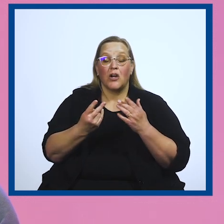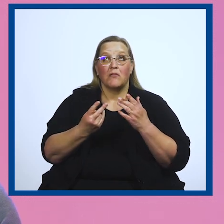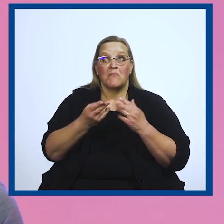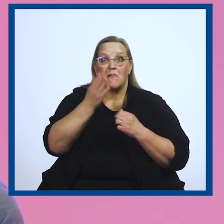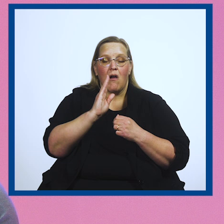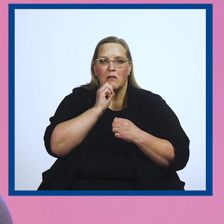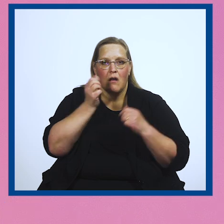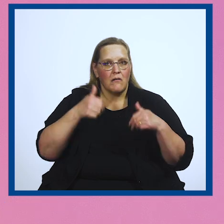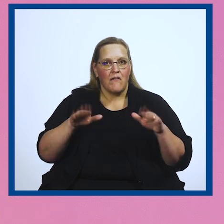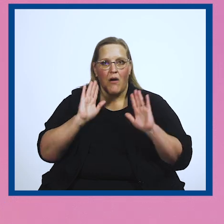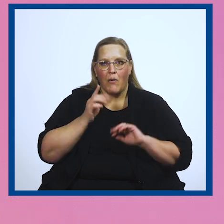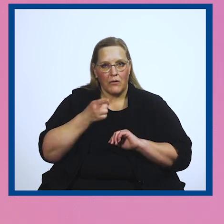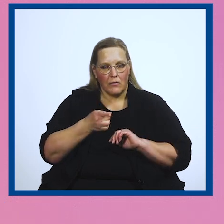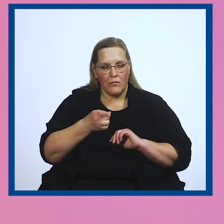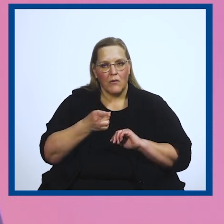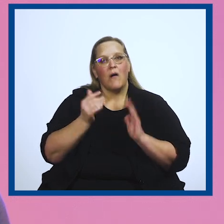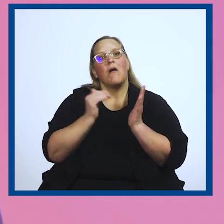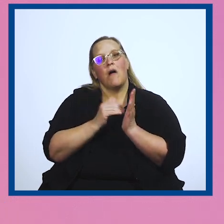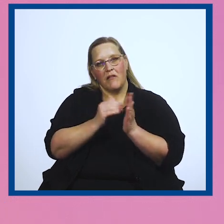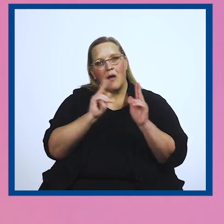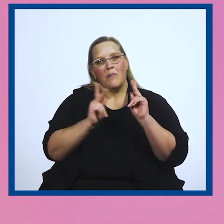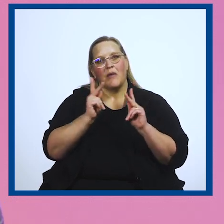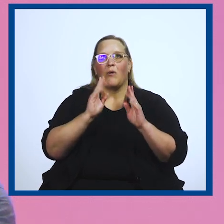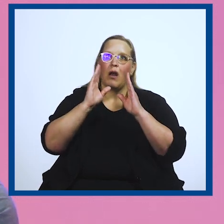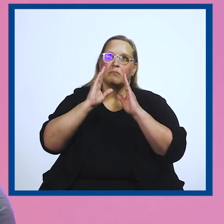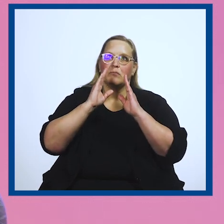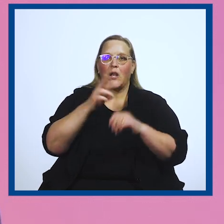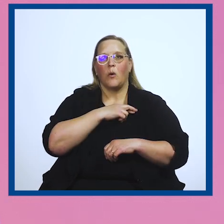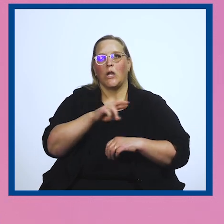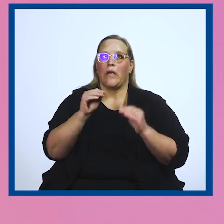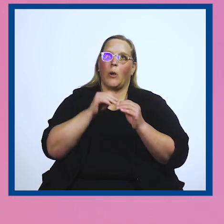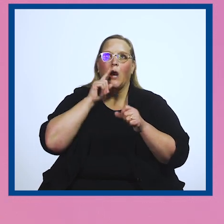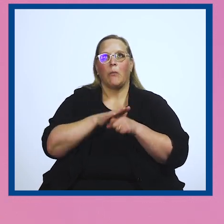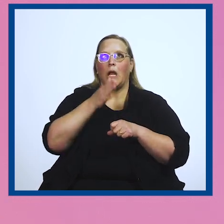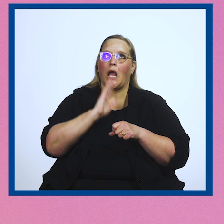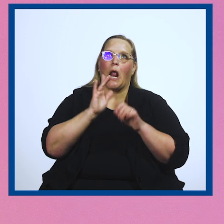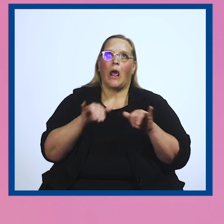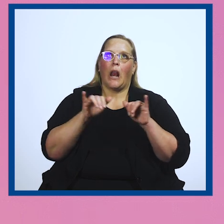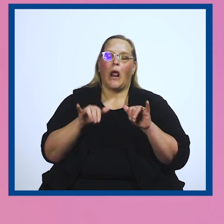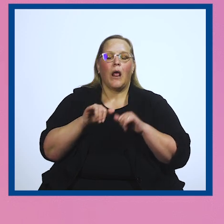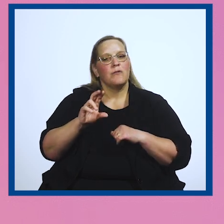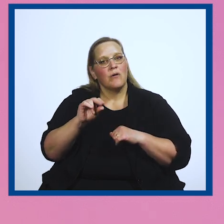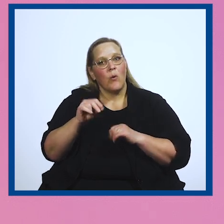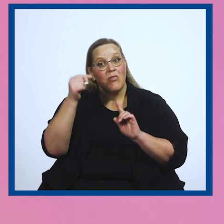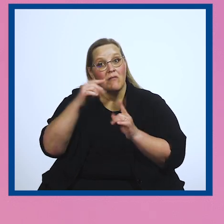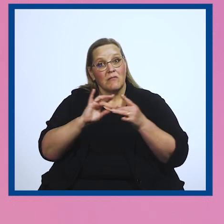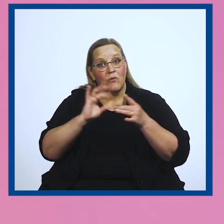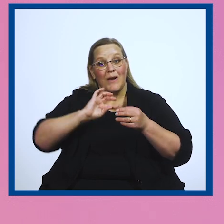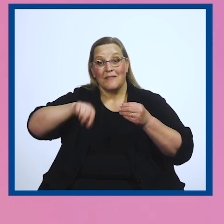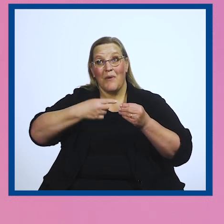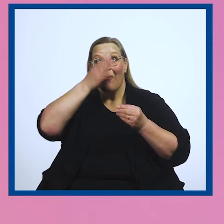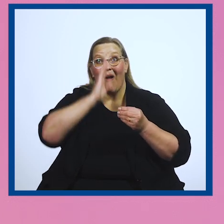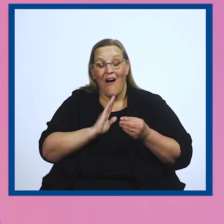up on you? A lot of times when people listen to religious preaching, the preaching is all about me more committed to God. This story is about the God who